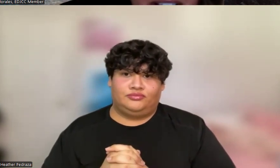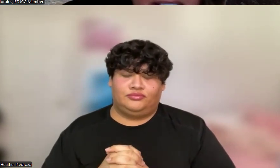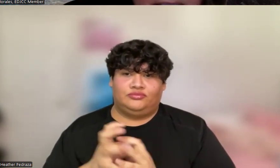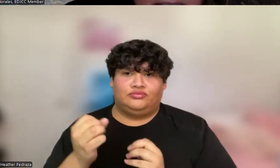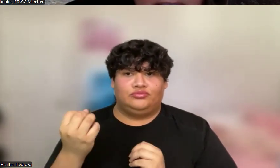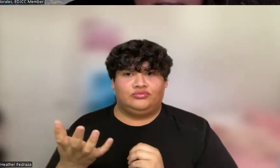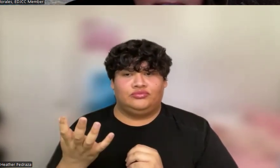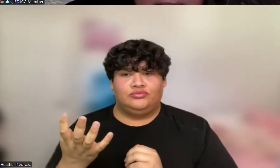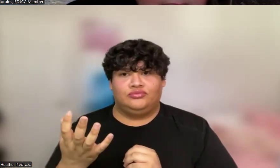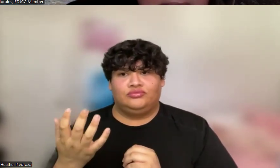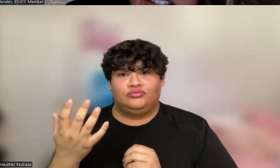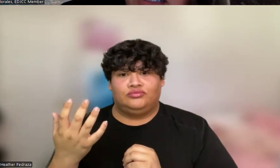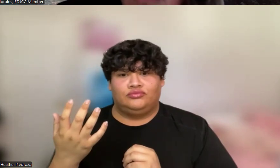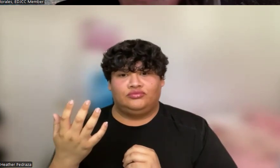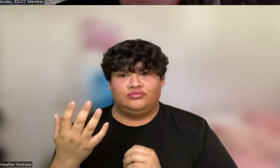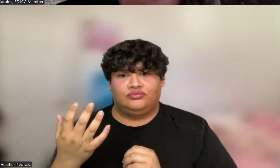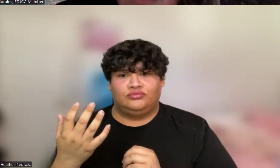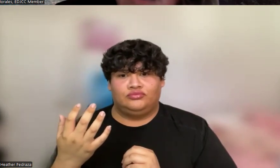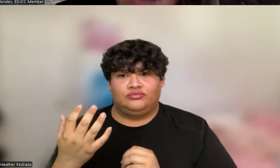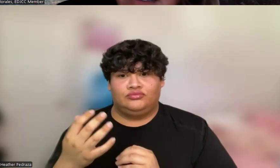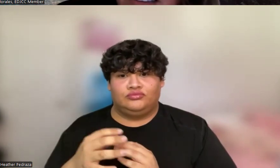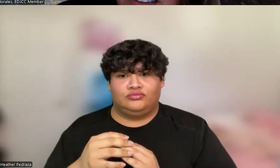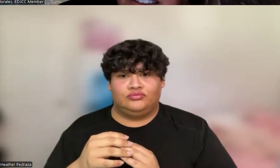So are